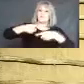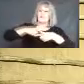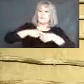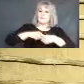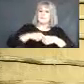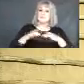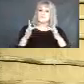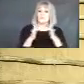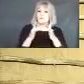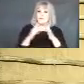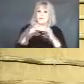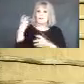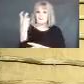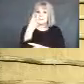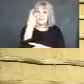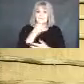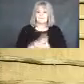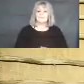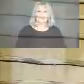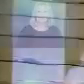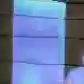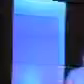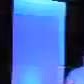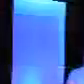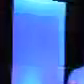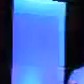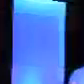en daarna gaan ons verder met ons online reis vandag.